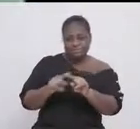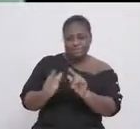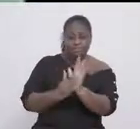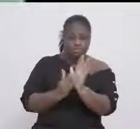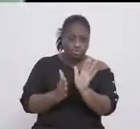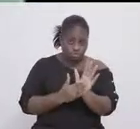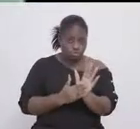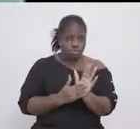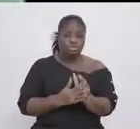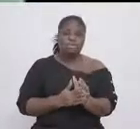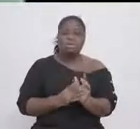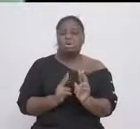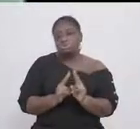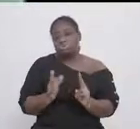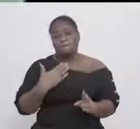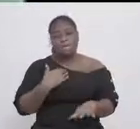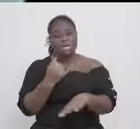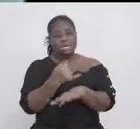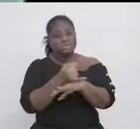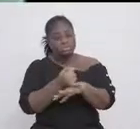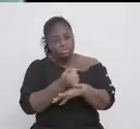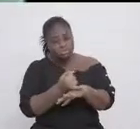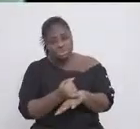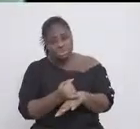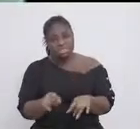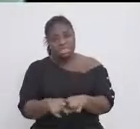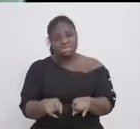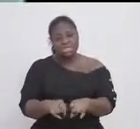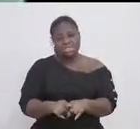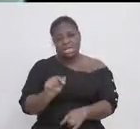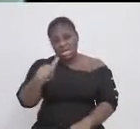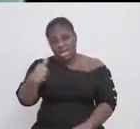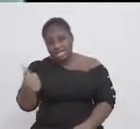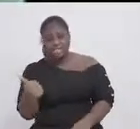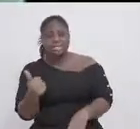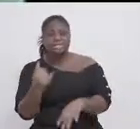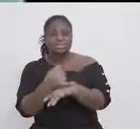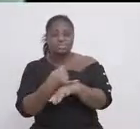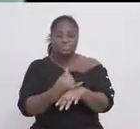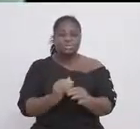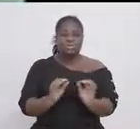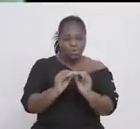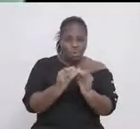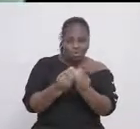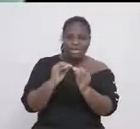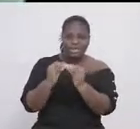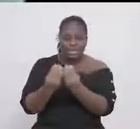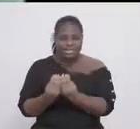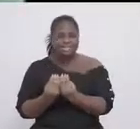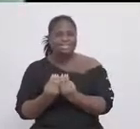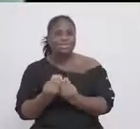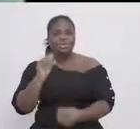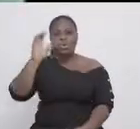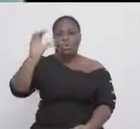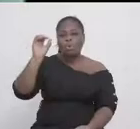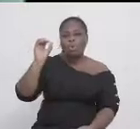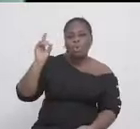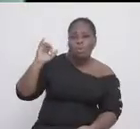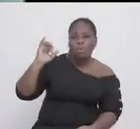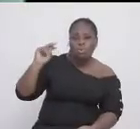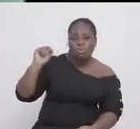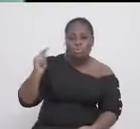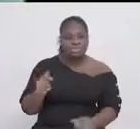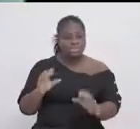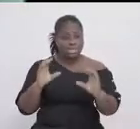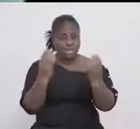So my institution, as well as Tina's institution, we organize series of coding classes for kids, and